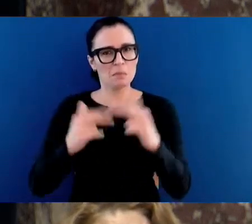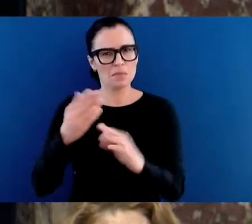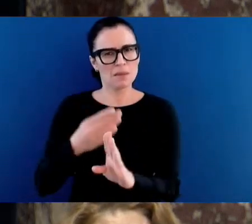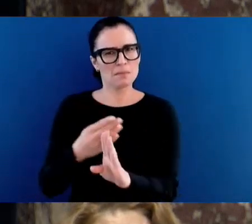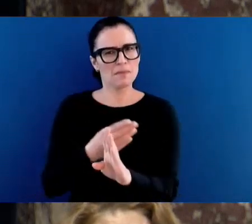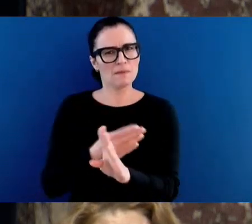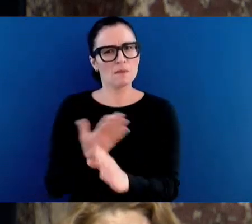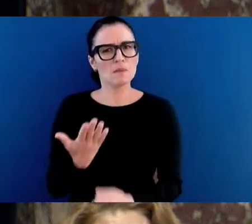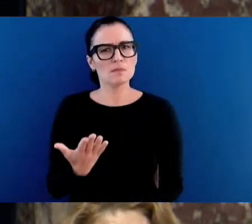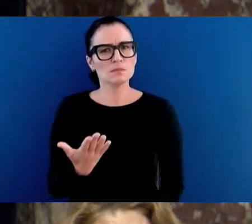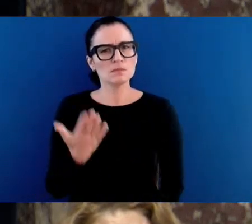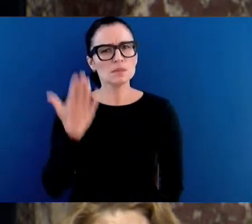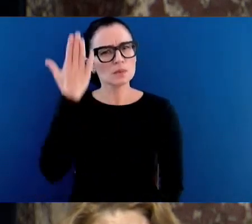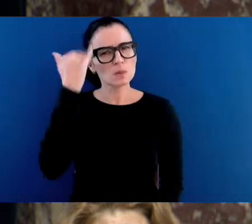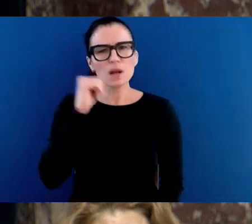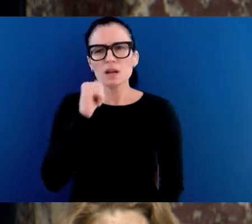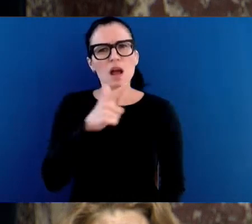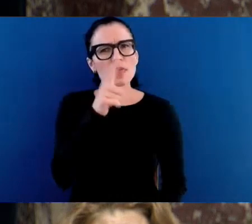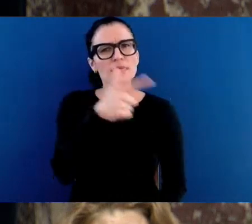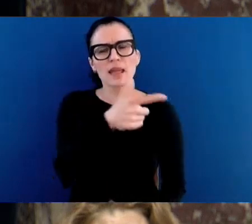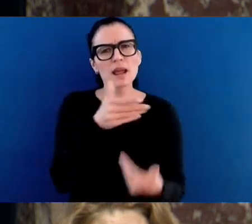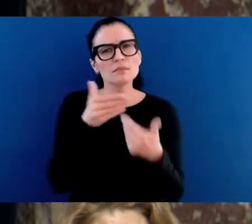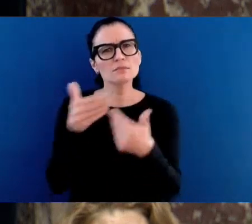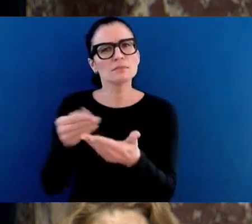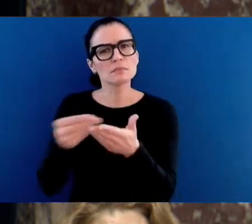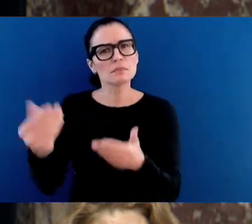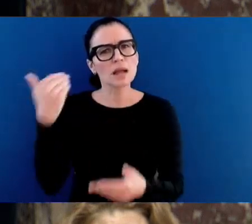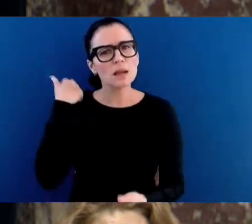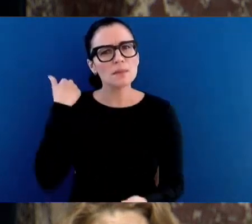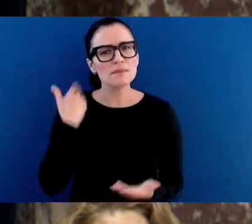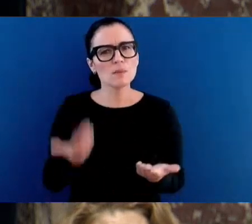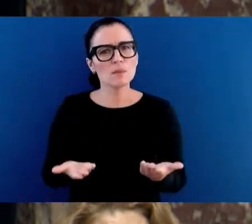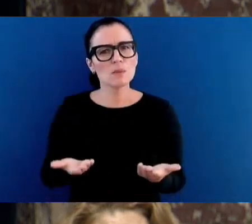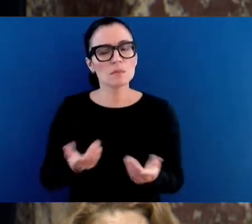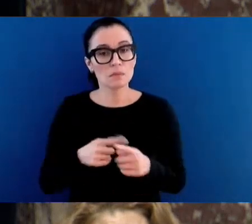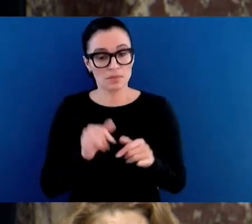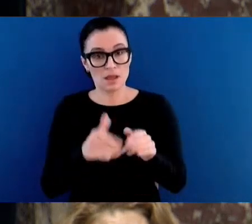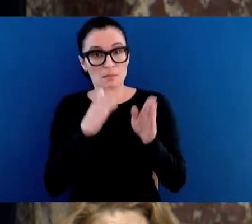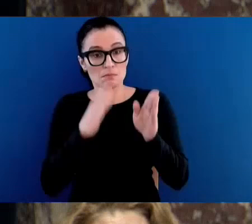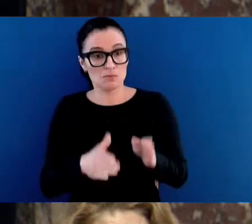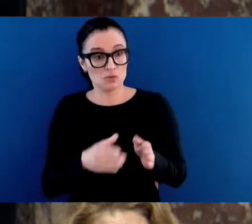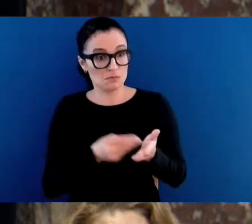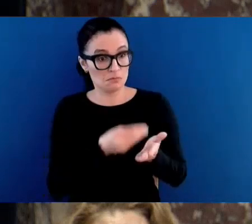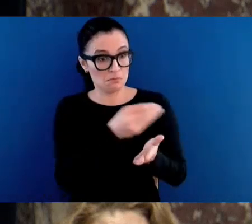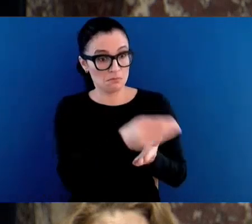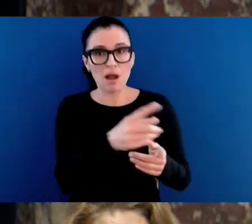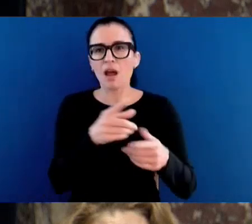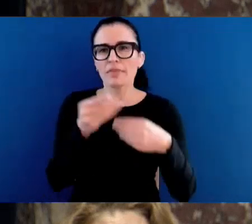And at that time, it was sold for $566,000.